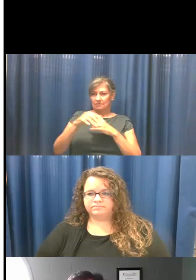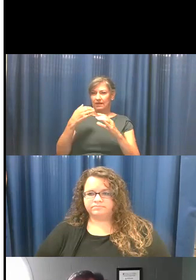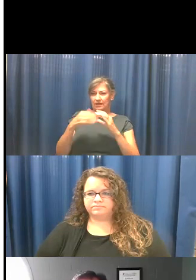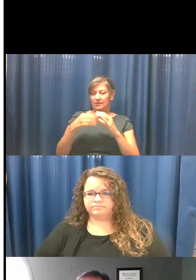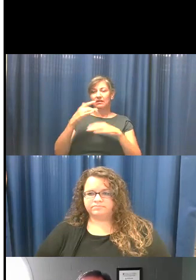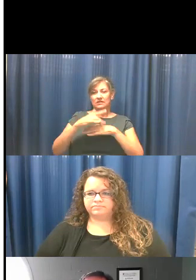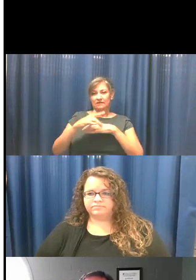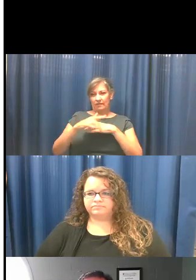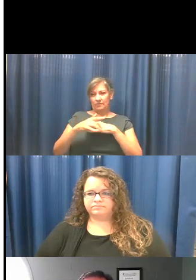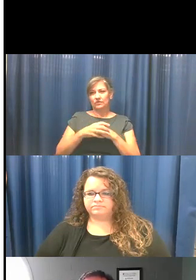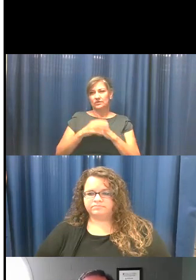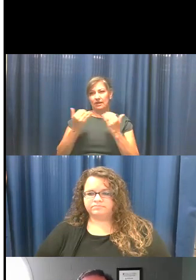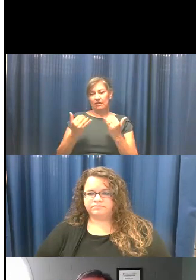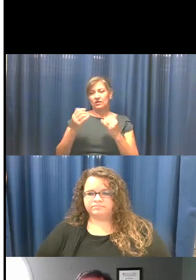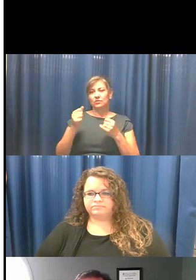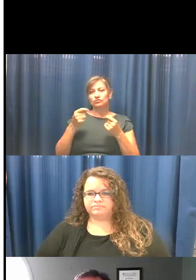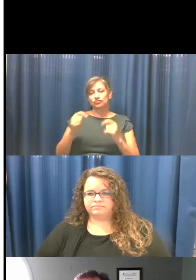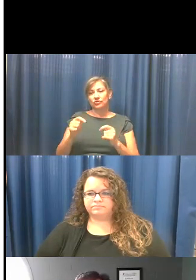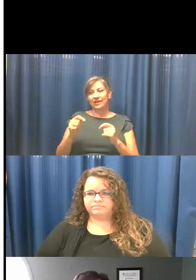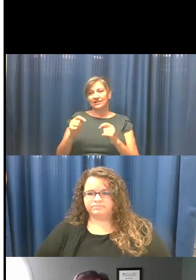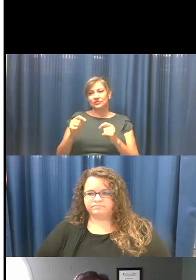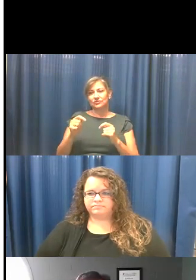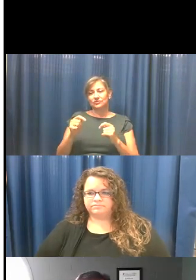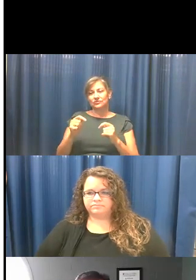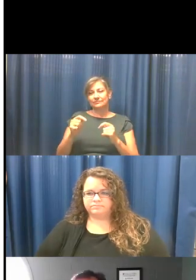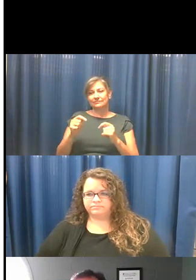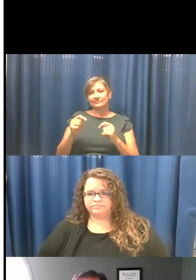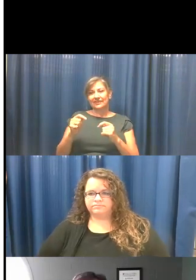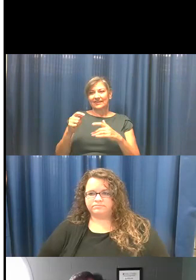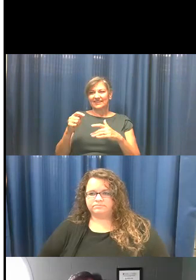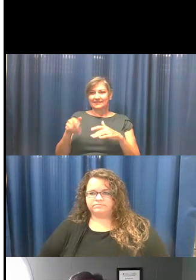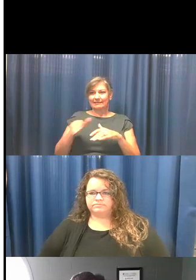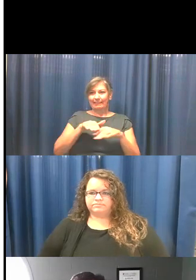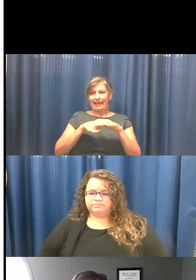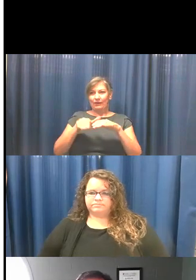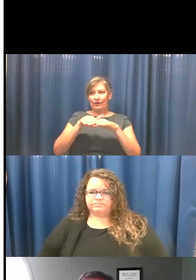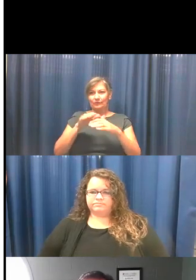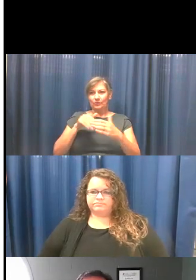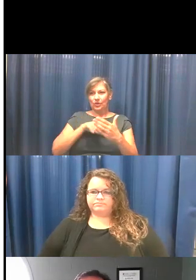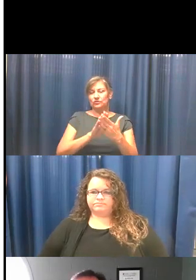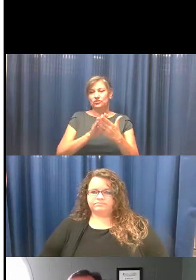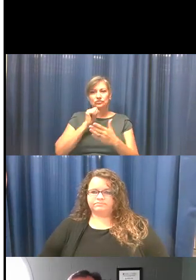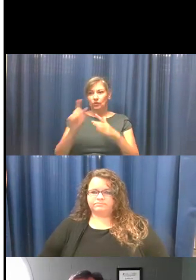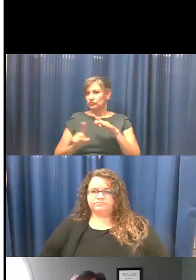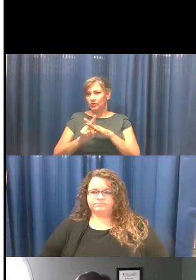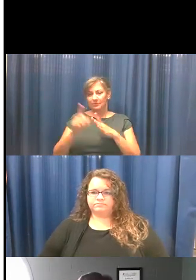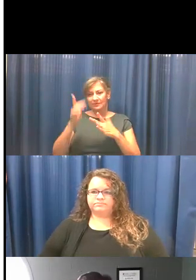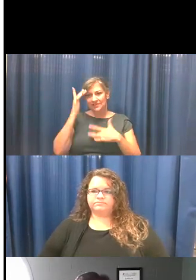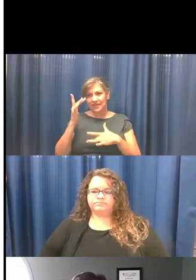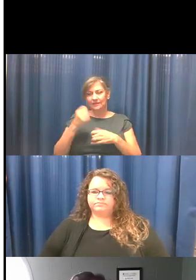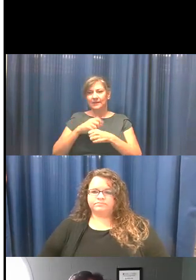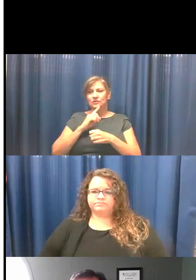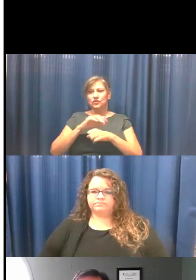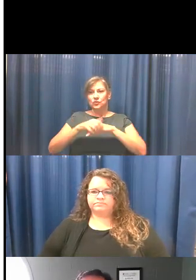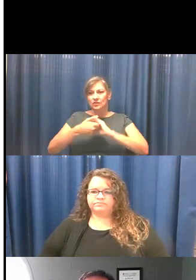we're really trying to attempt this layered approach. Don't come to campus if you're sick. Continue to make sure you're washing your